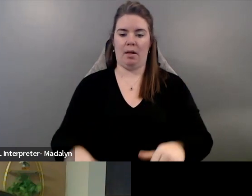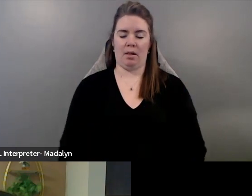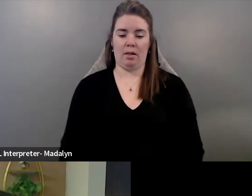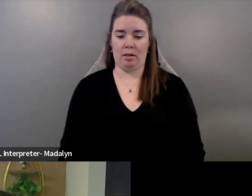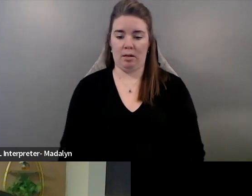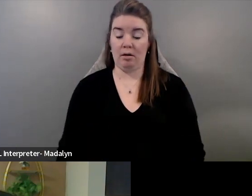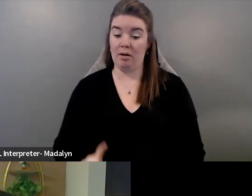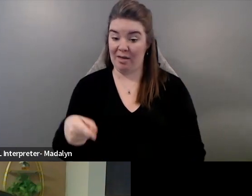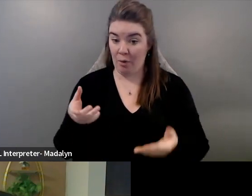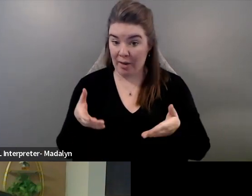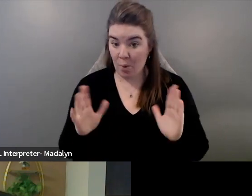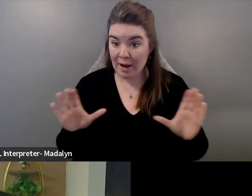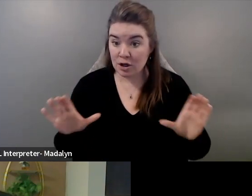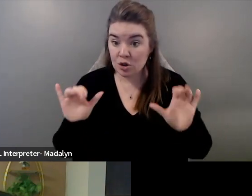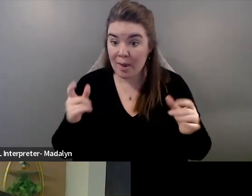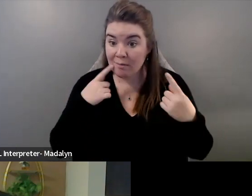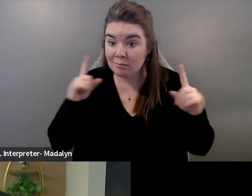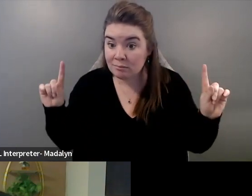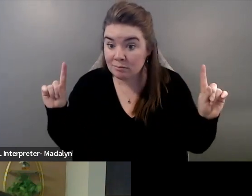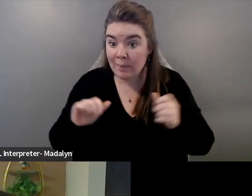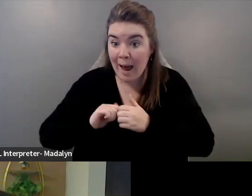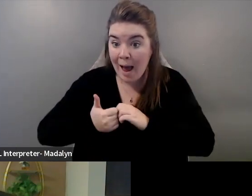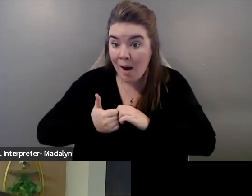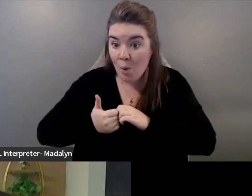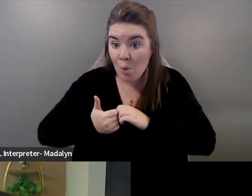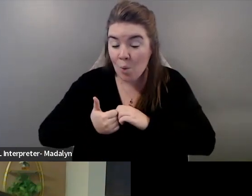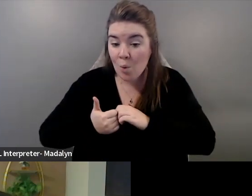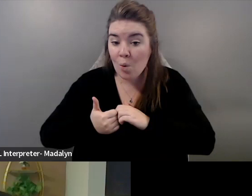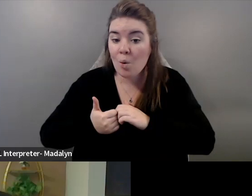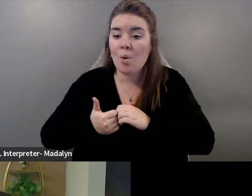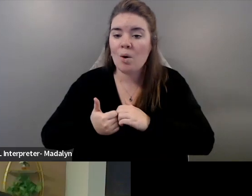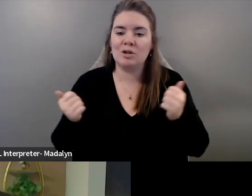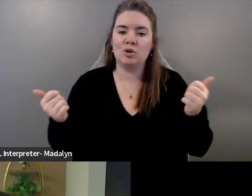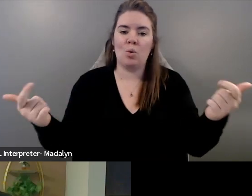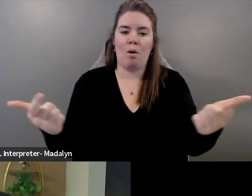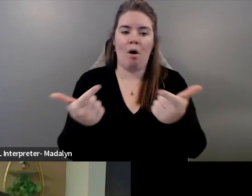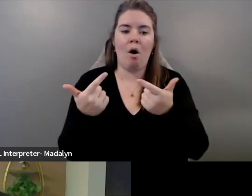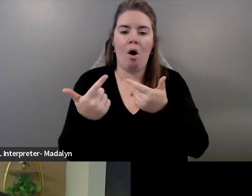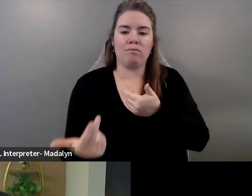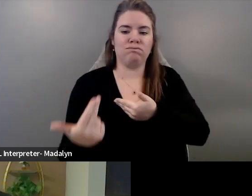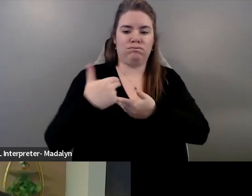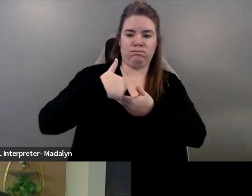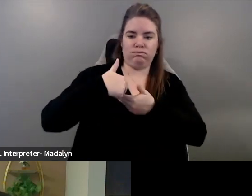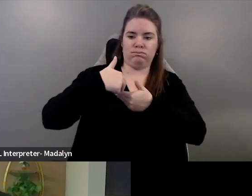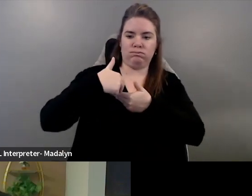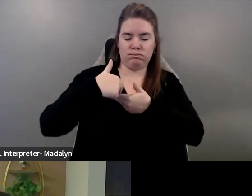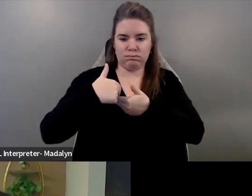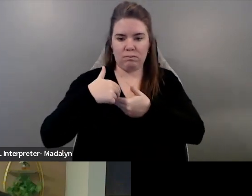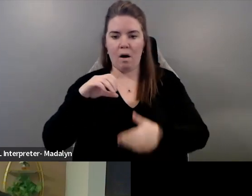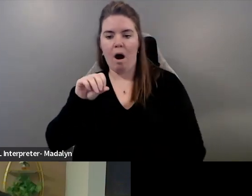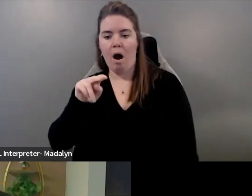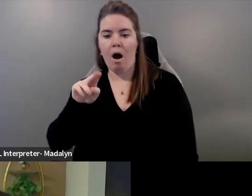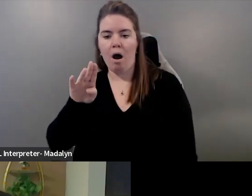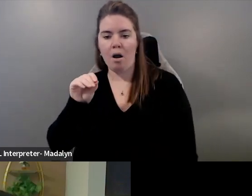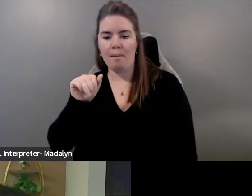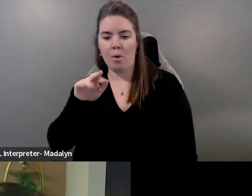ever going to do that effectively is to get everyone on board. And I think Dr. French